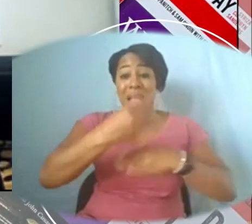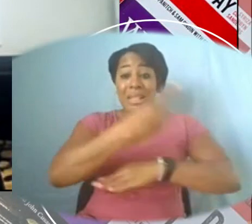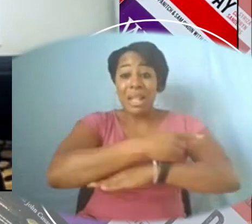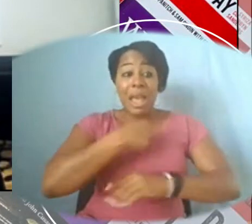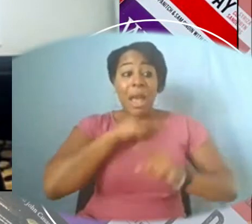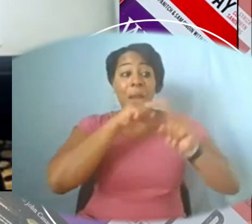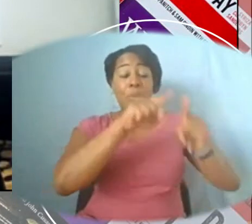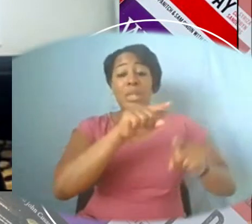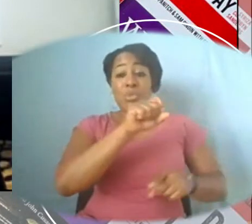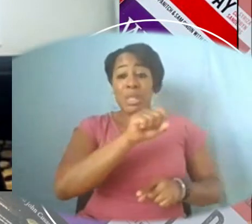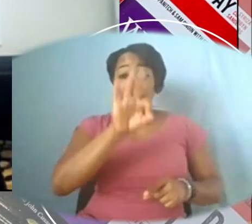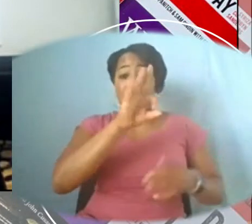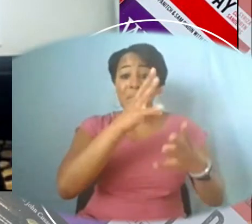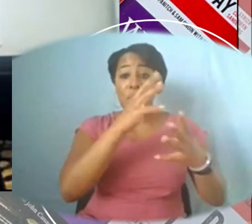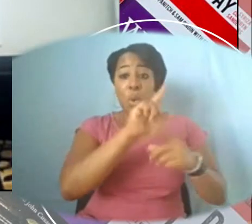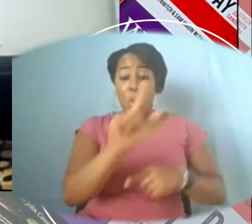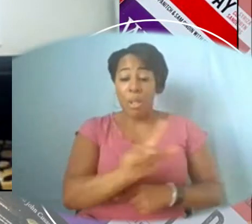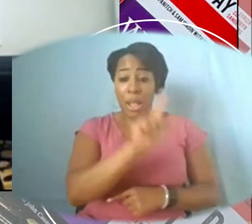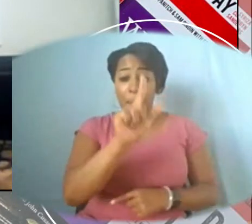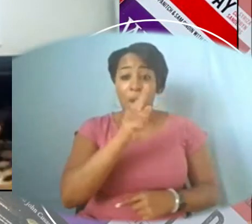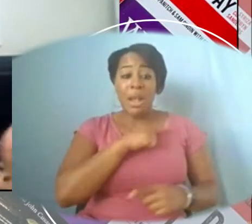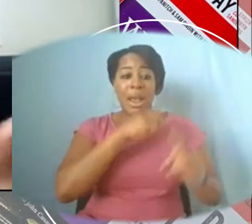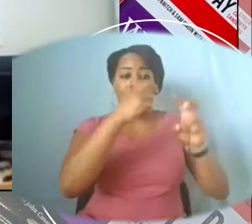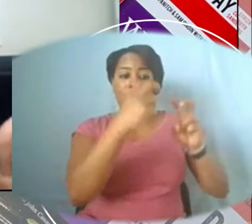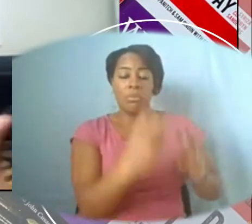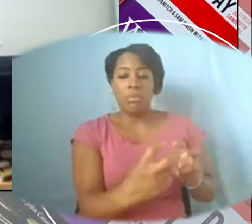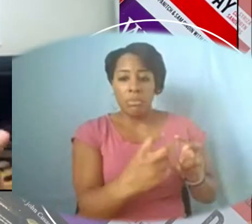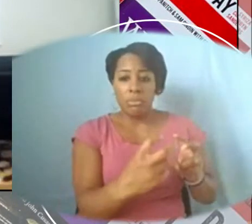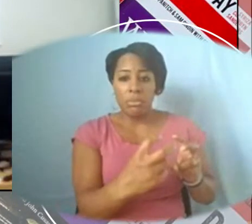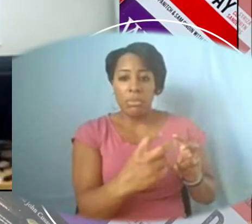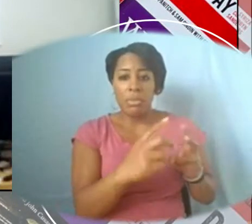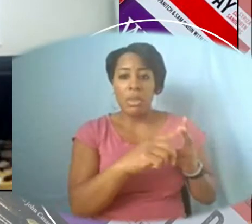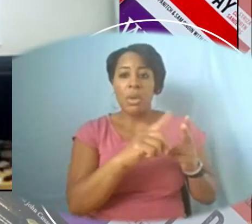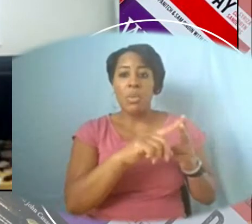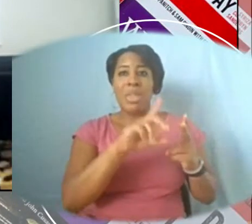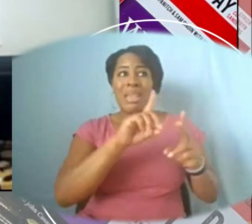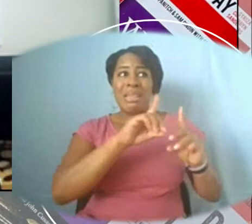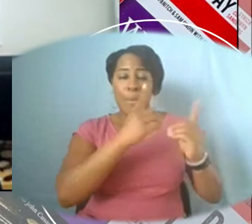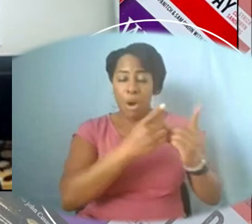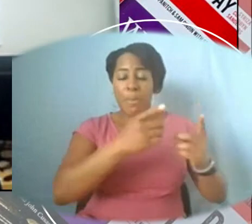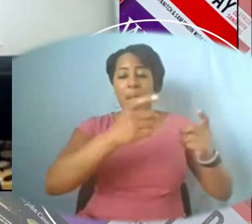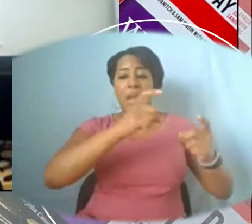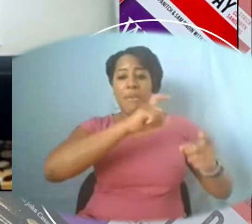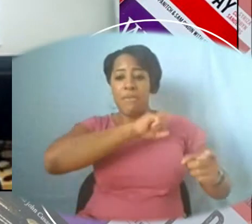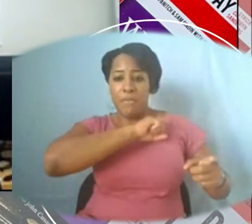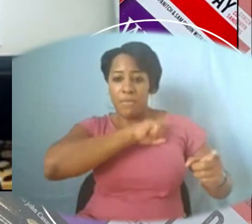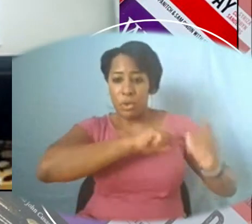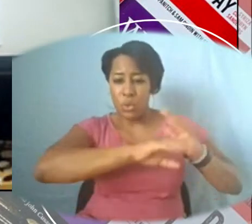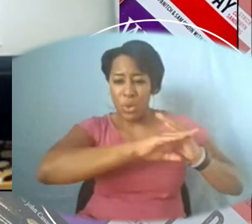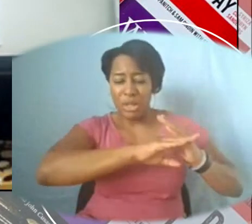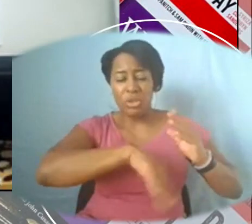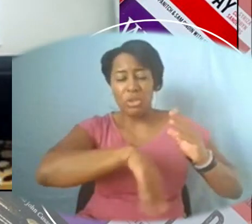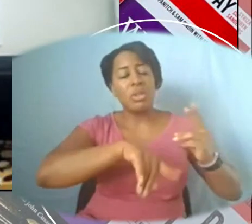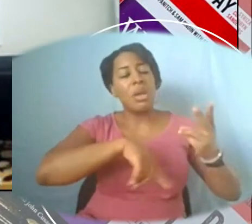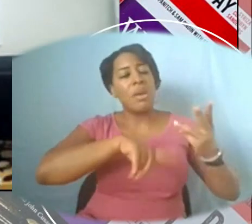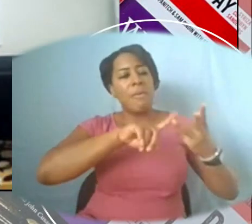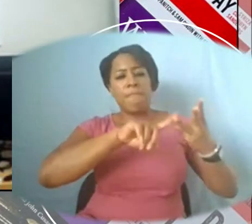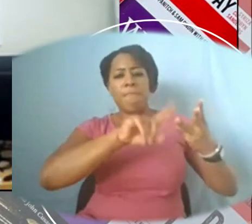chief of San Francisco and a youth organization to bridge the gap of communication. And by the time we left out of